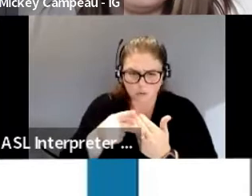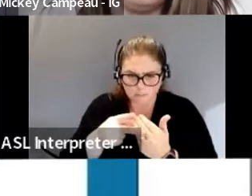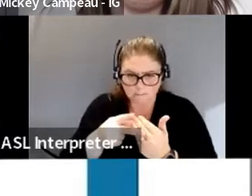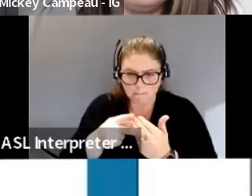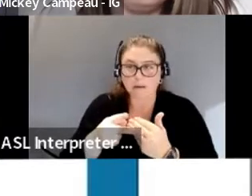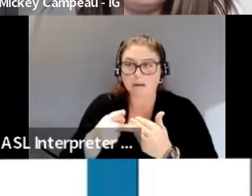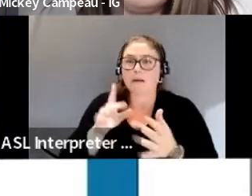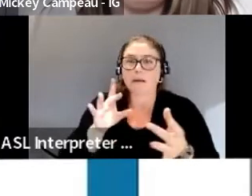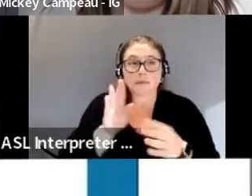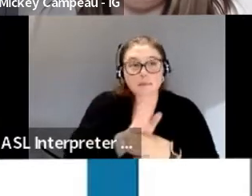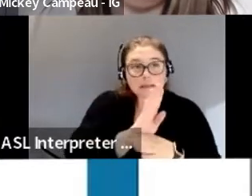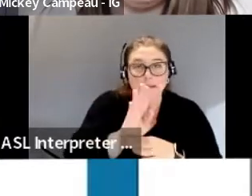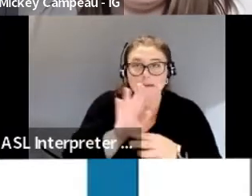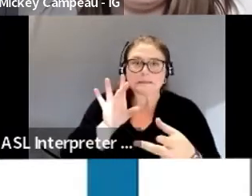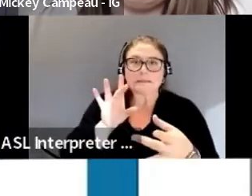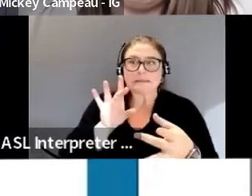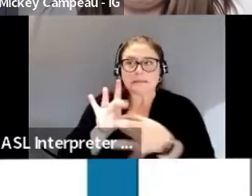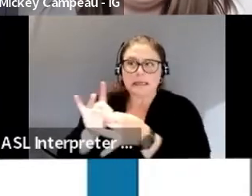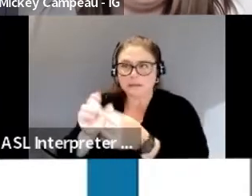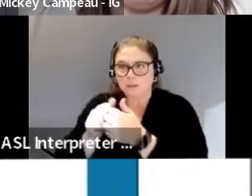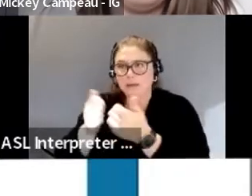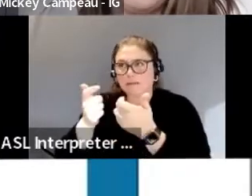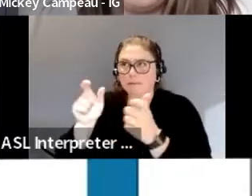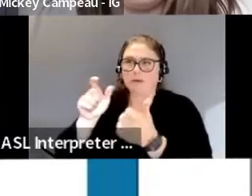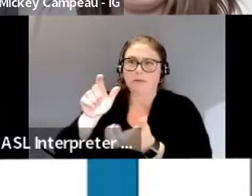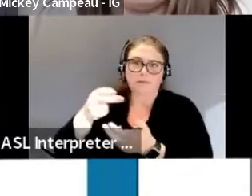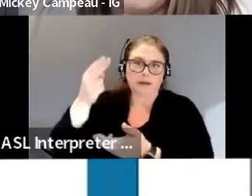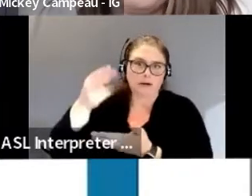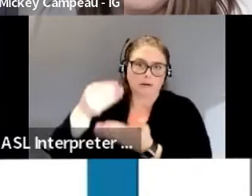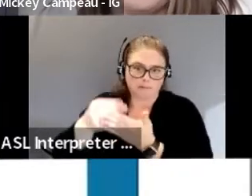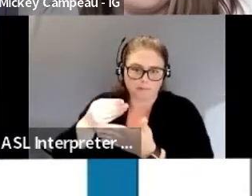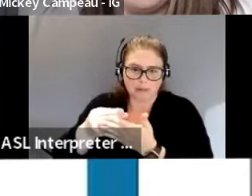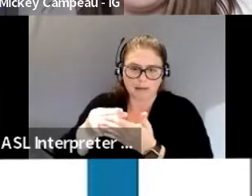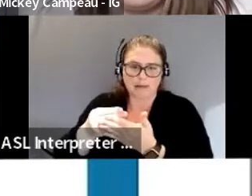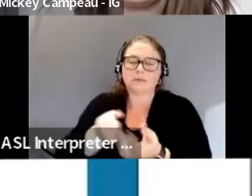funding quicker and with improved efficiency. So over to